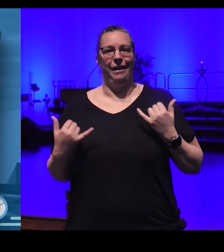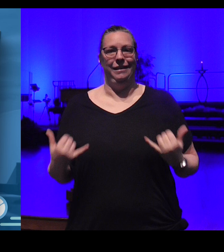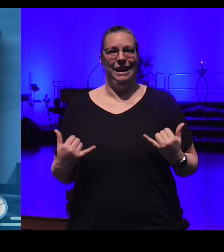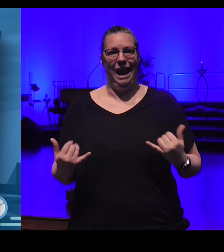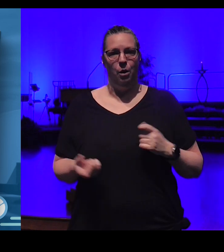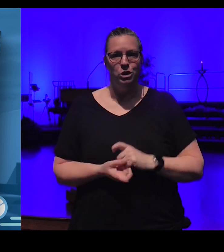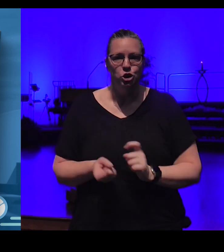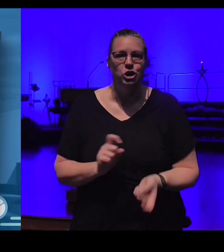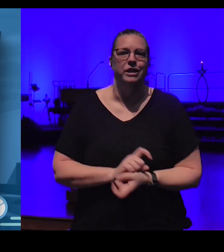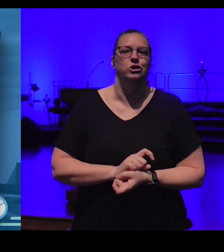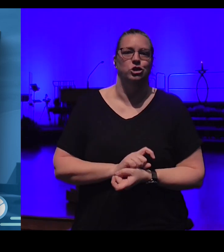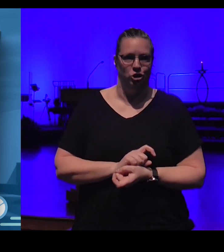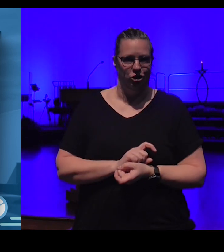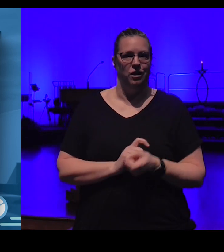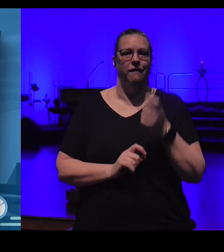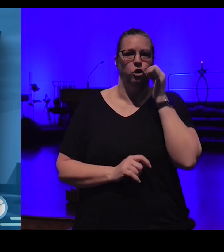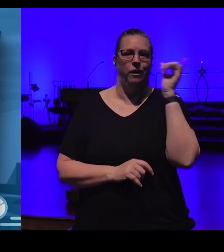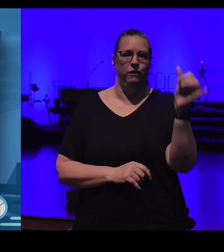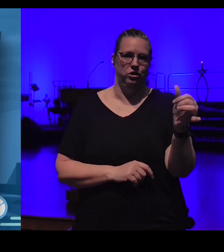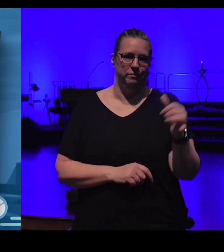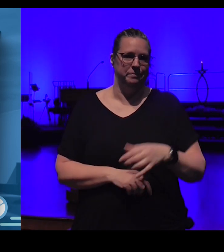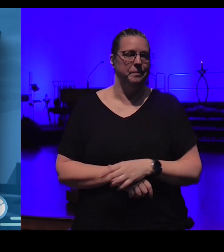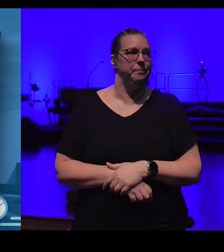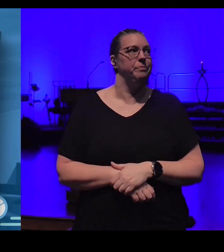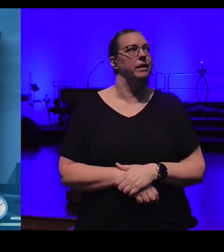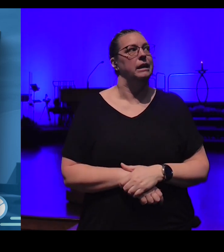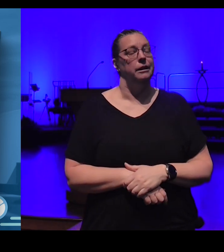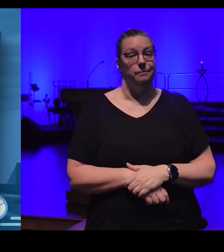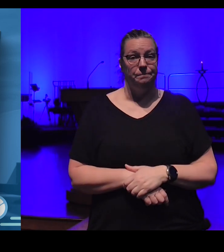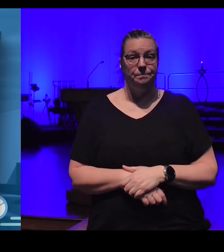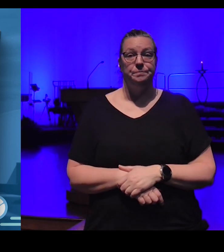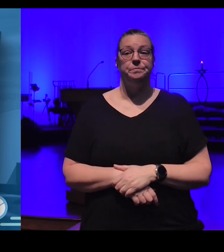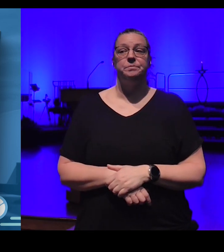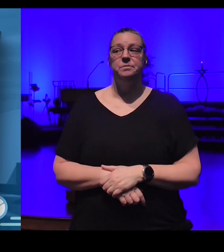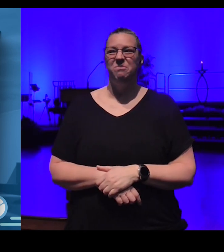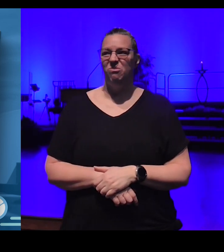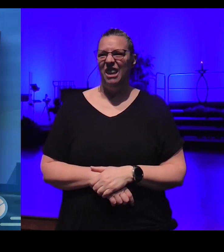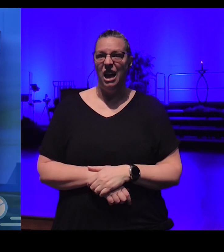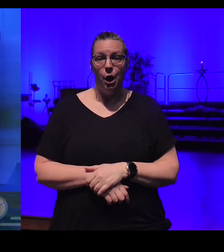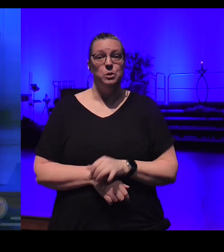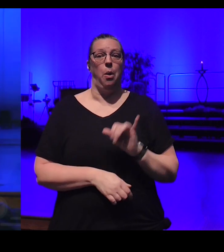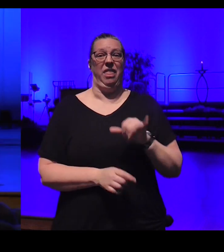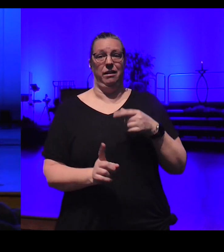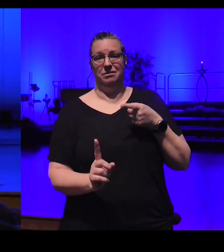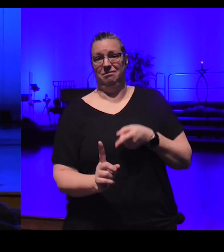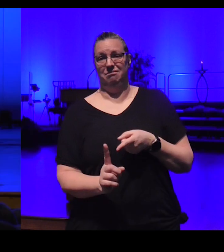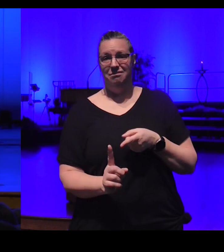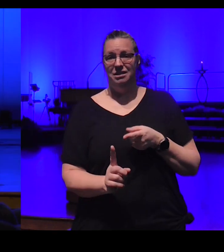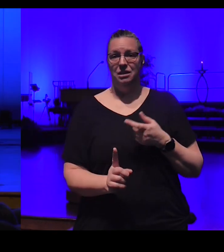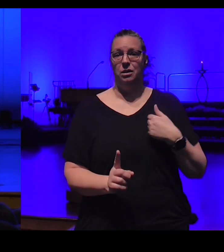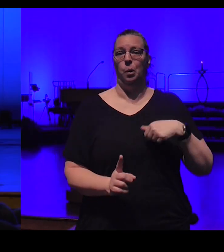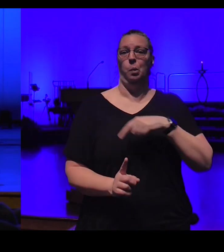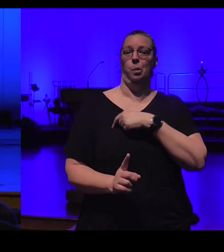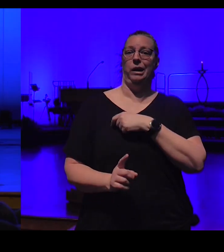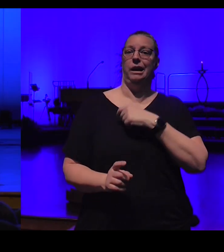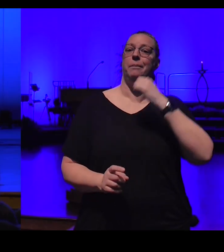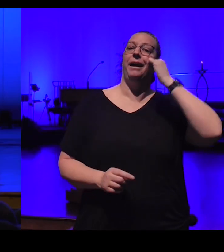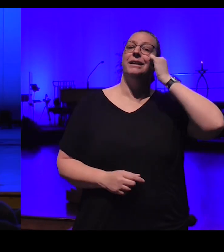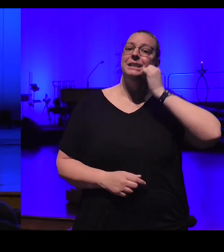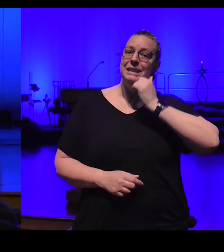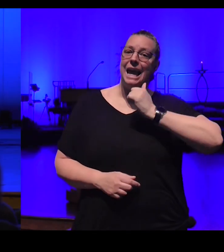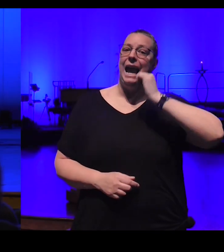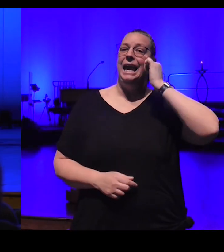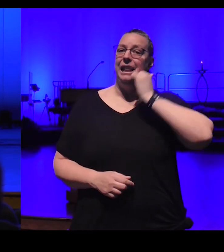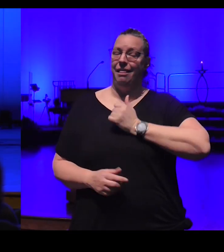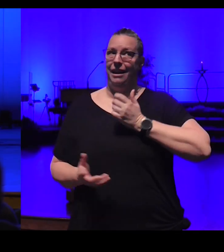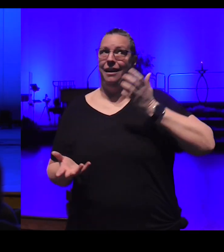is changed forever. So that is the heart of why we make that daily